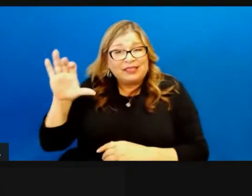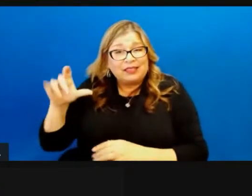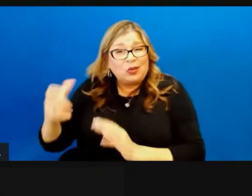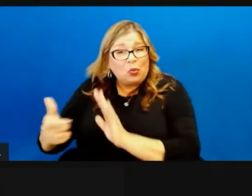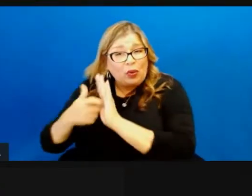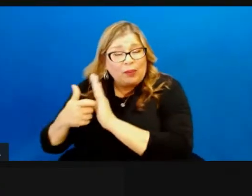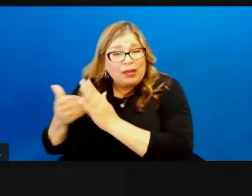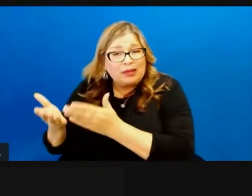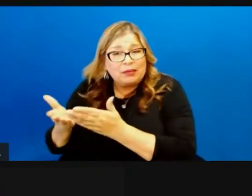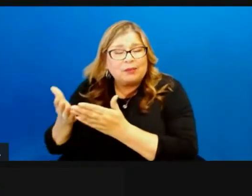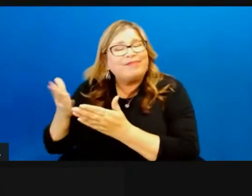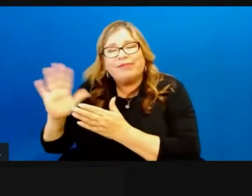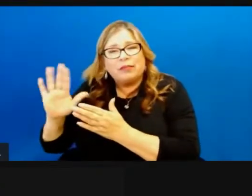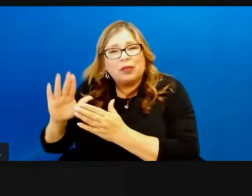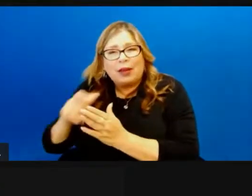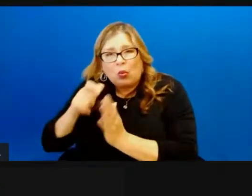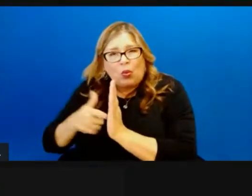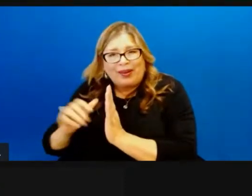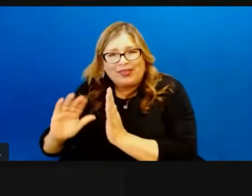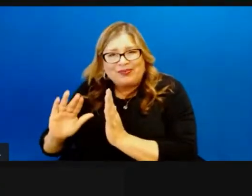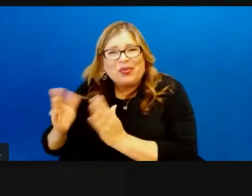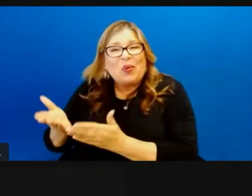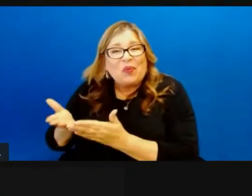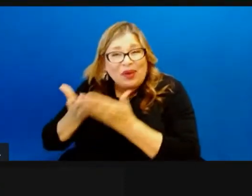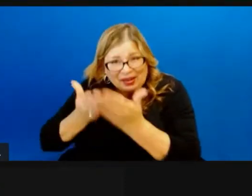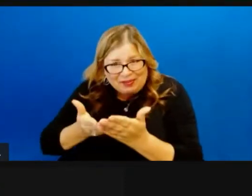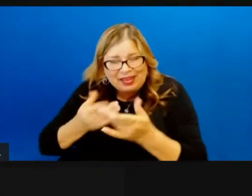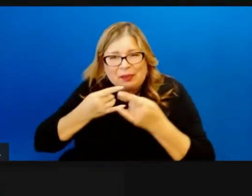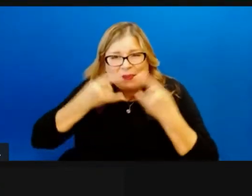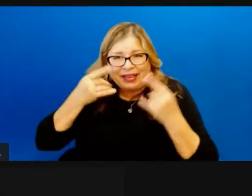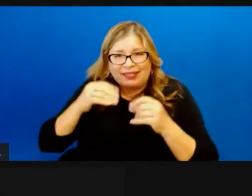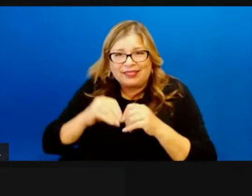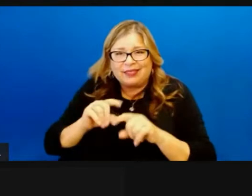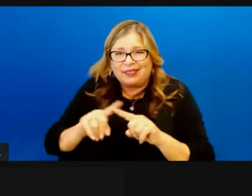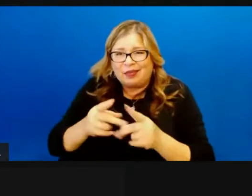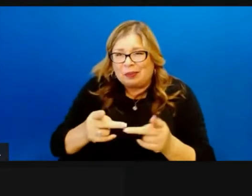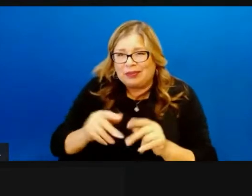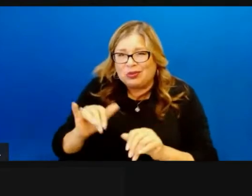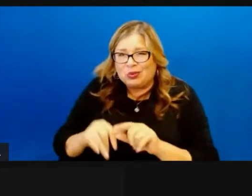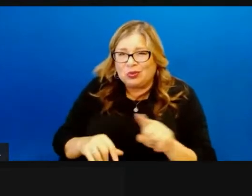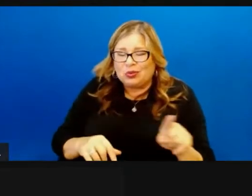So alluding to other factors and points,